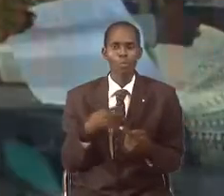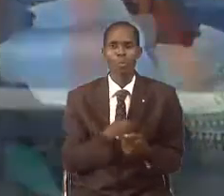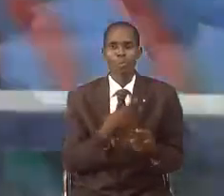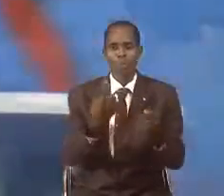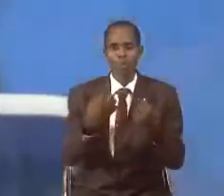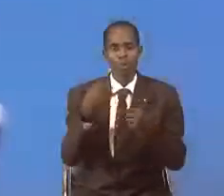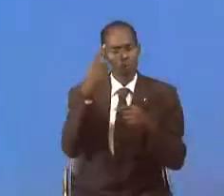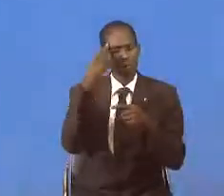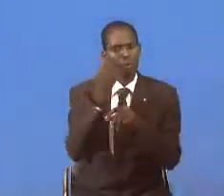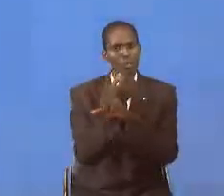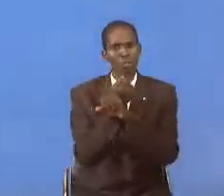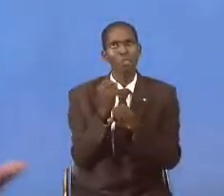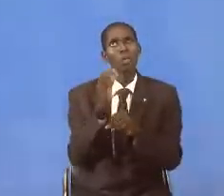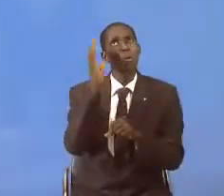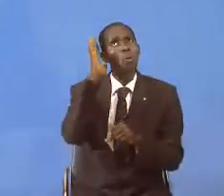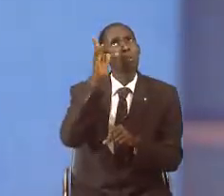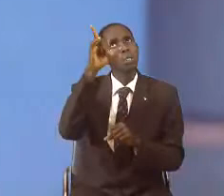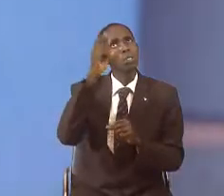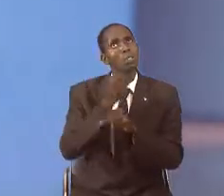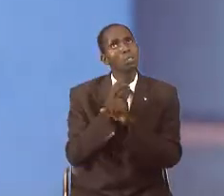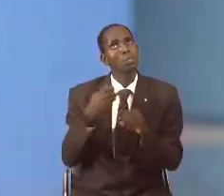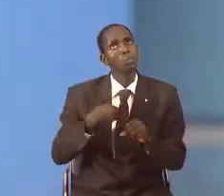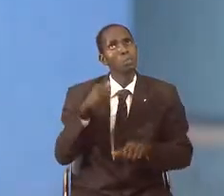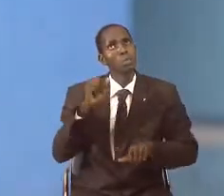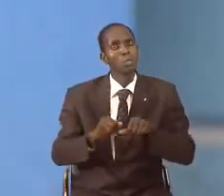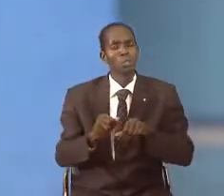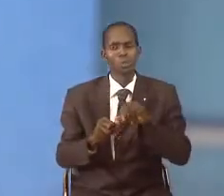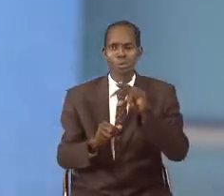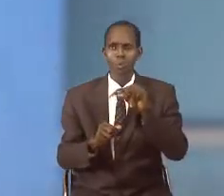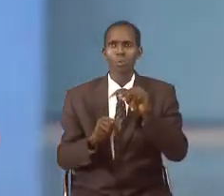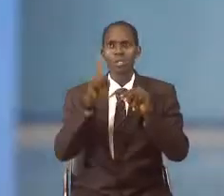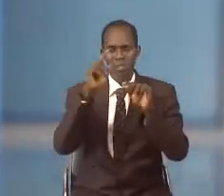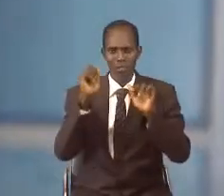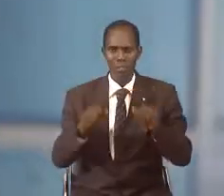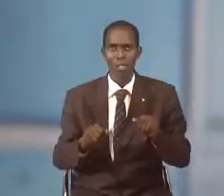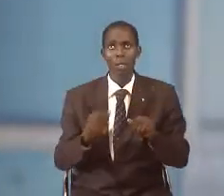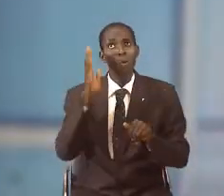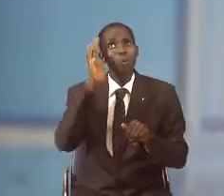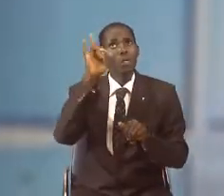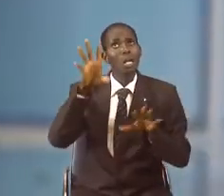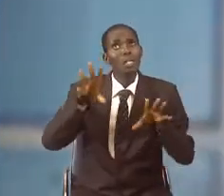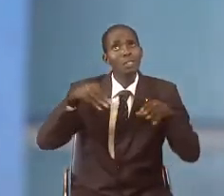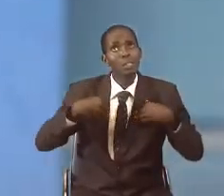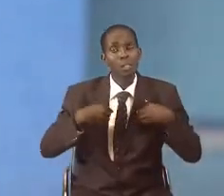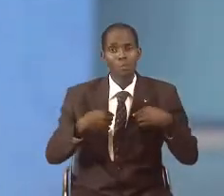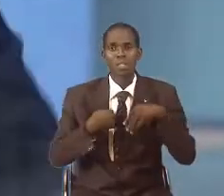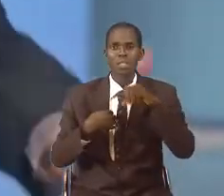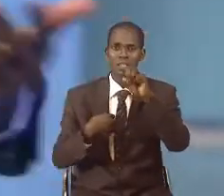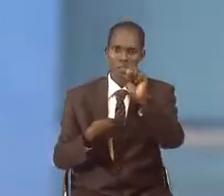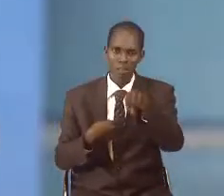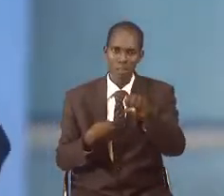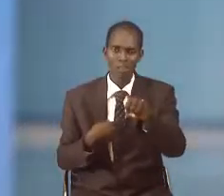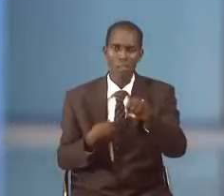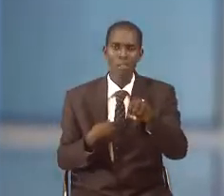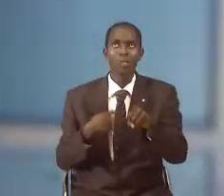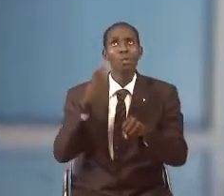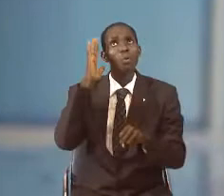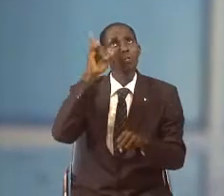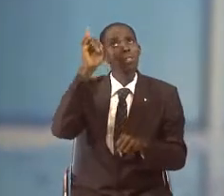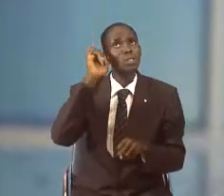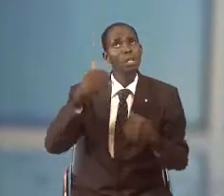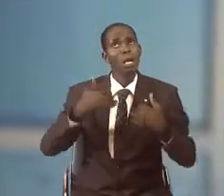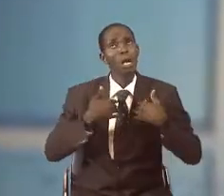not afraid when we're coming for salvation. Will he save me? Of course. Will he receive